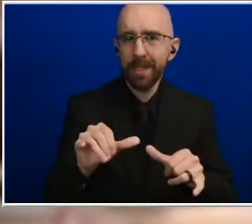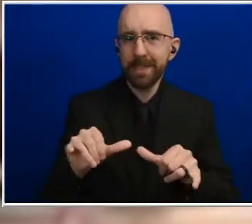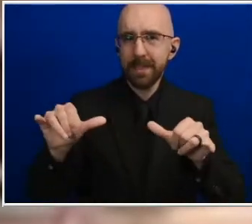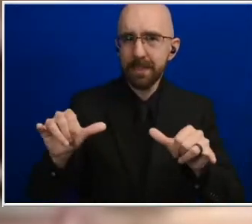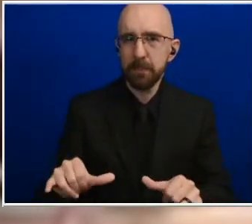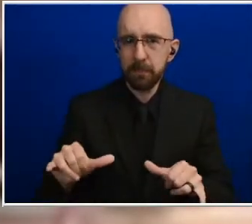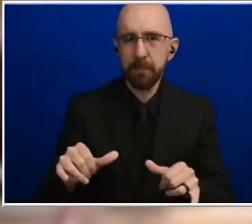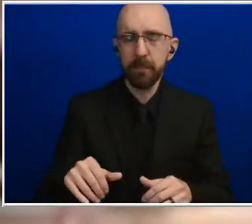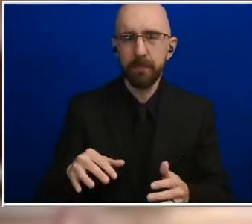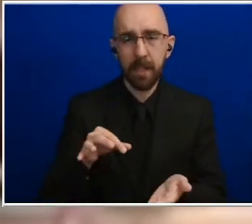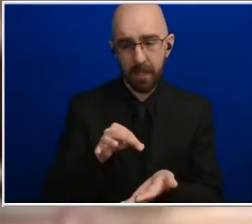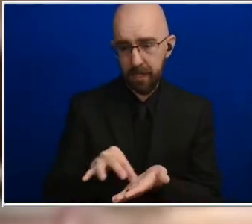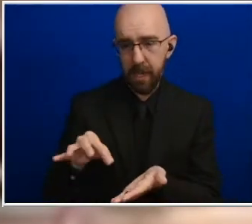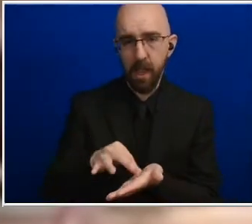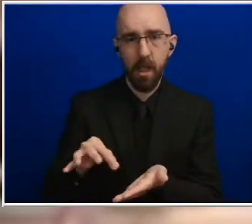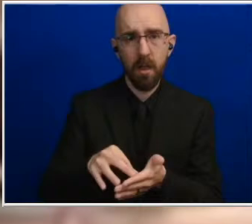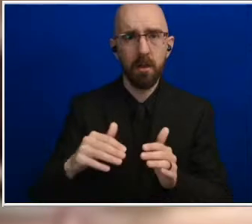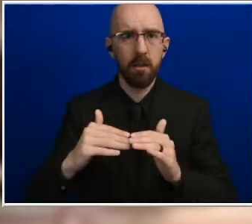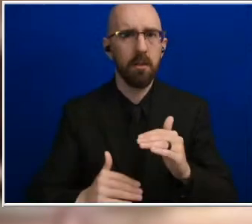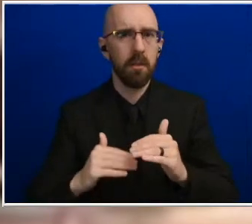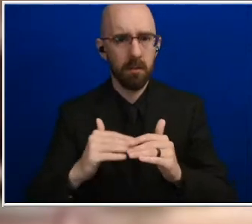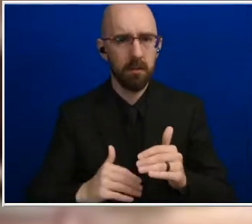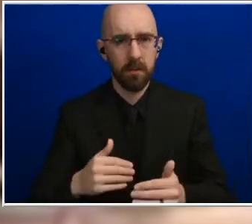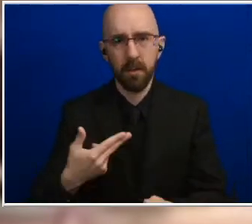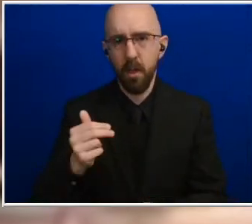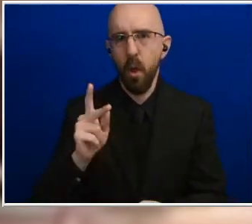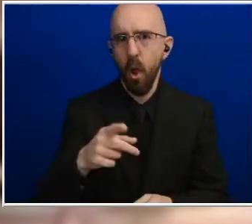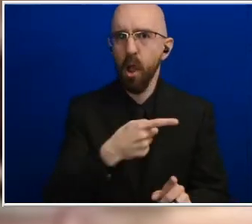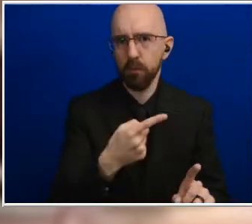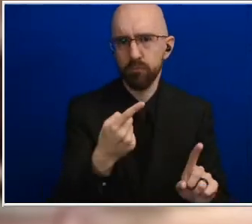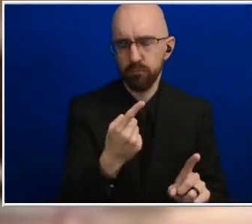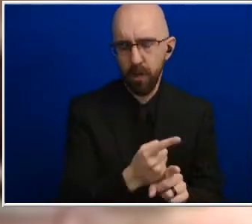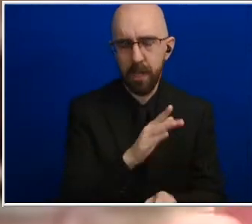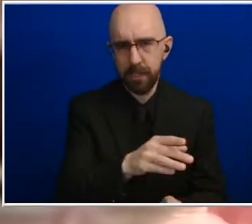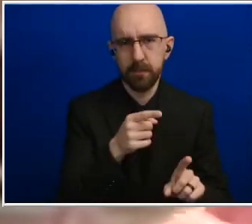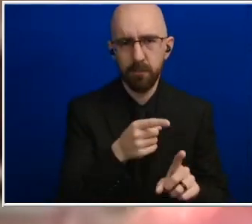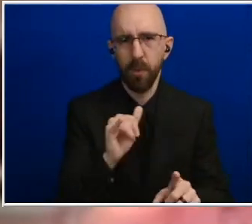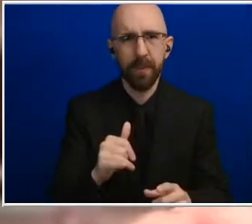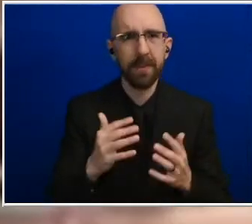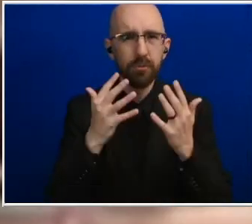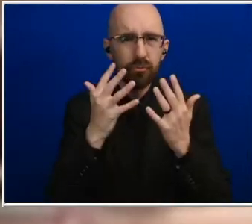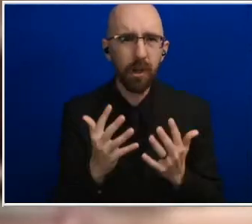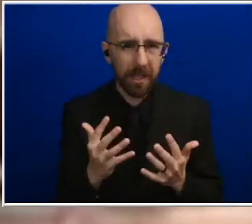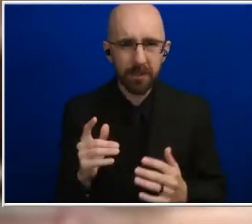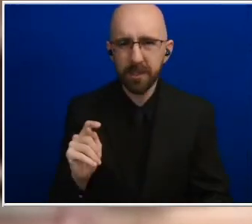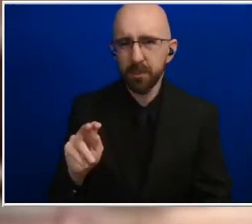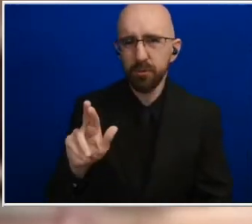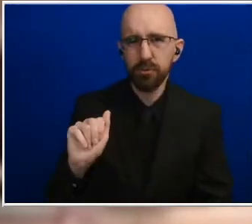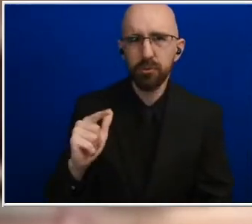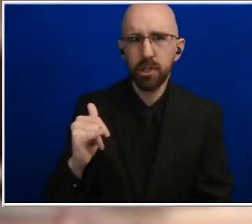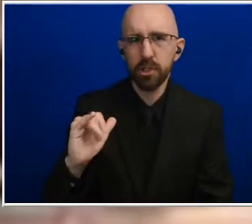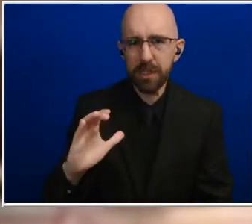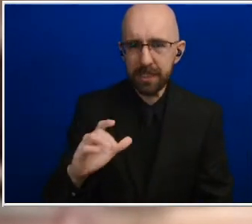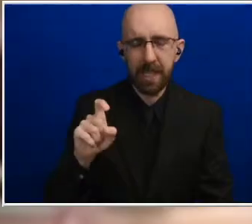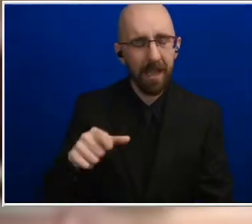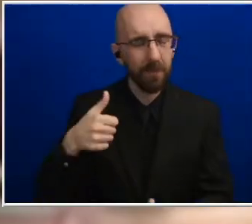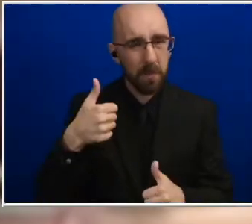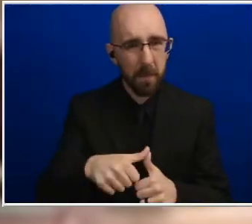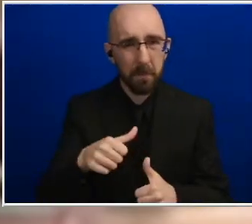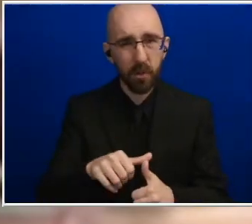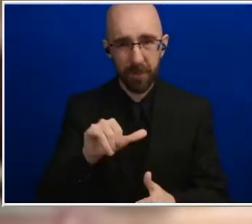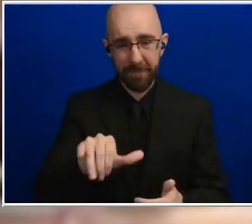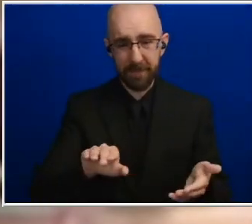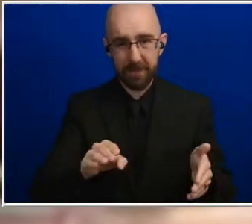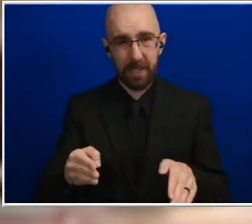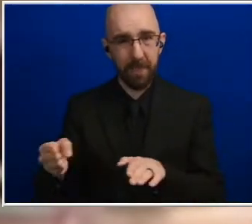undercount. The other point, and Hawk is right, this is just tragic. We have to remember that these deaths,